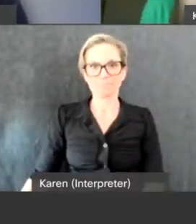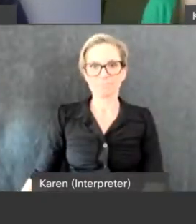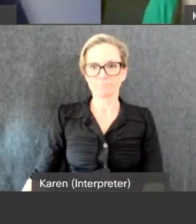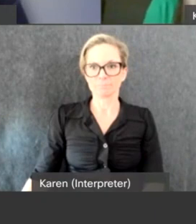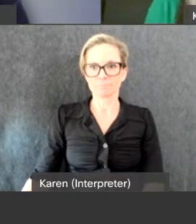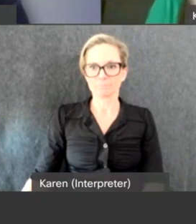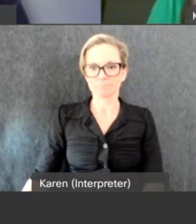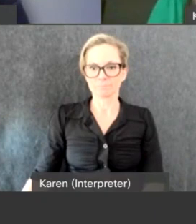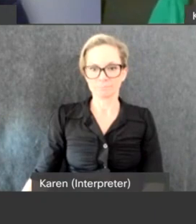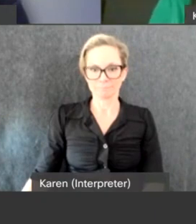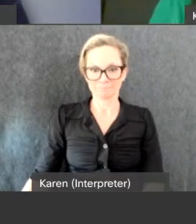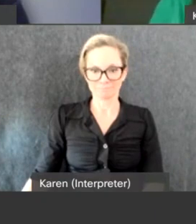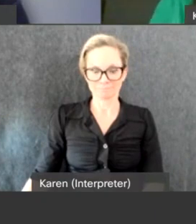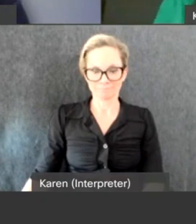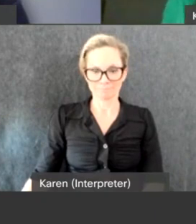You're on mute, Kim.